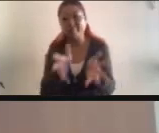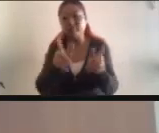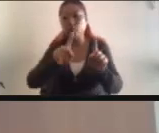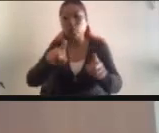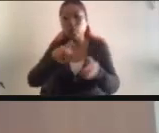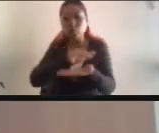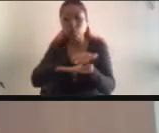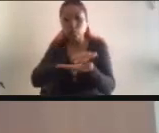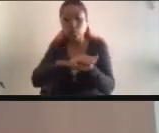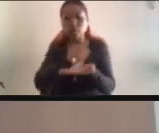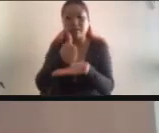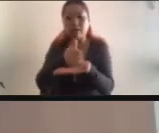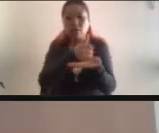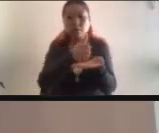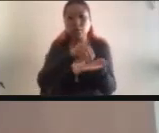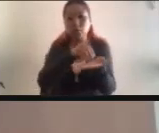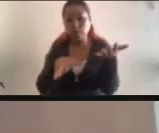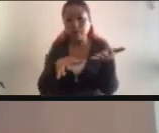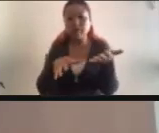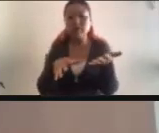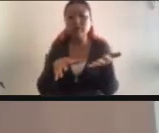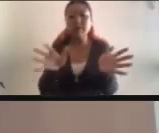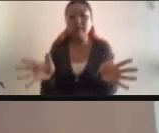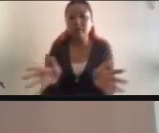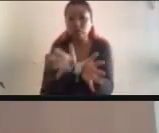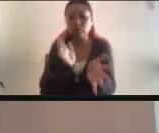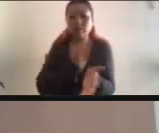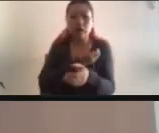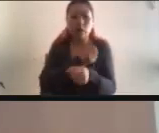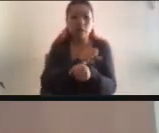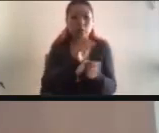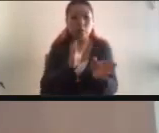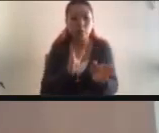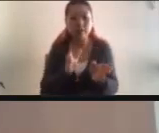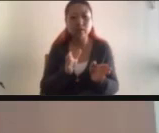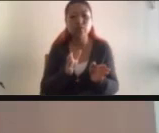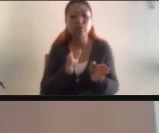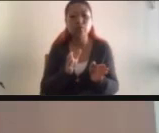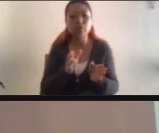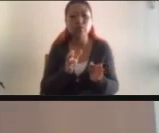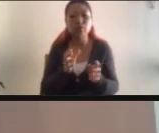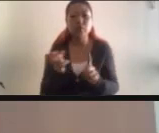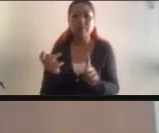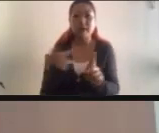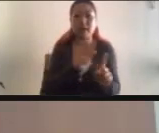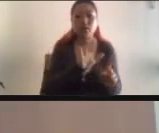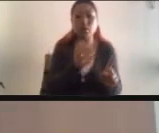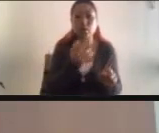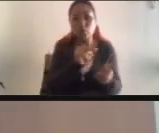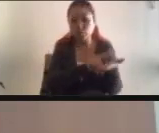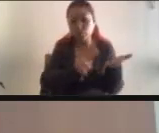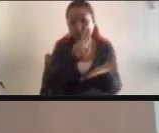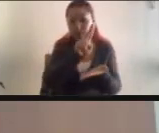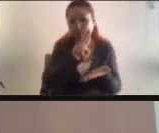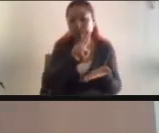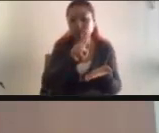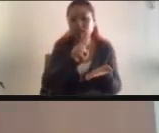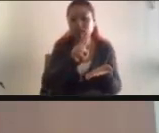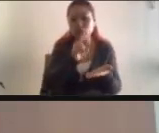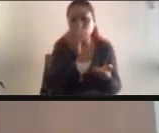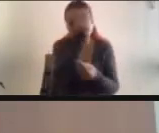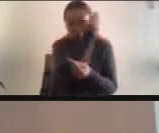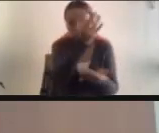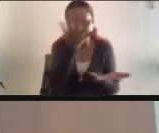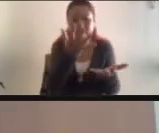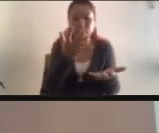students. Also encouraging our employees to go back to their universities to share what we're doing